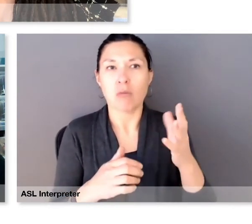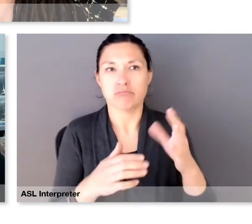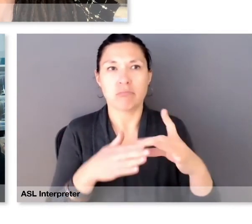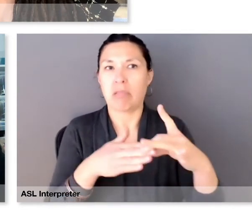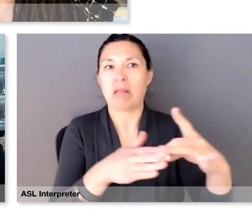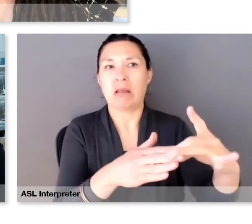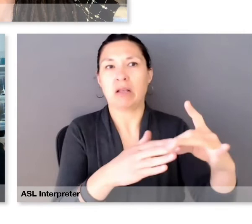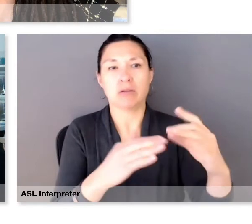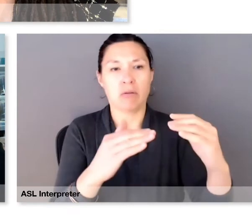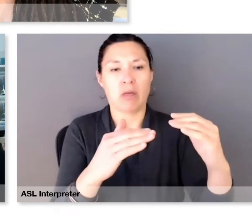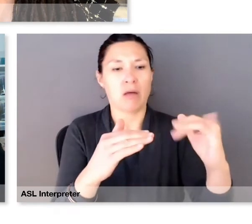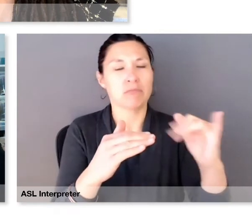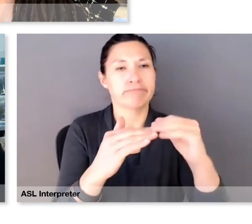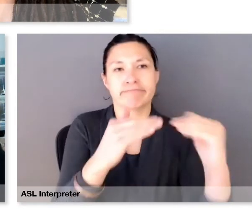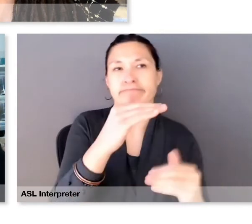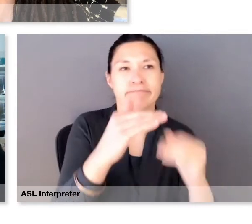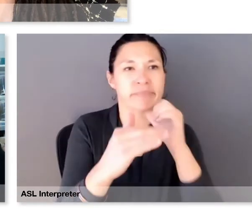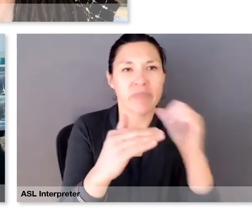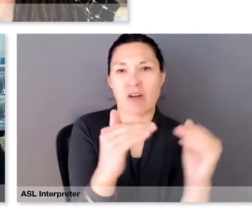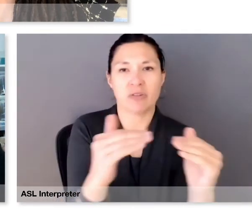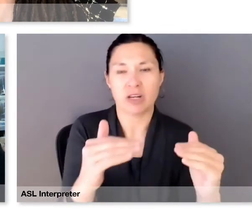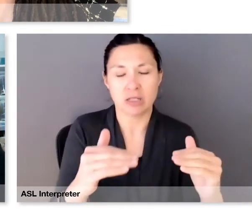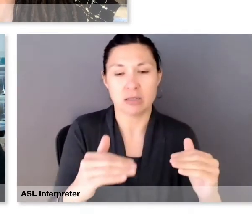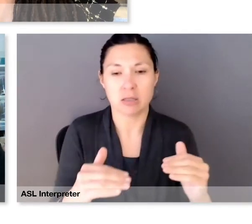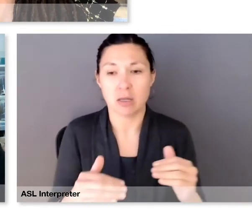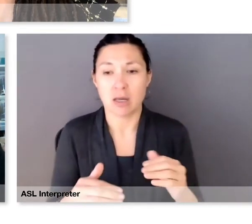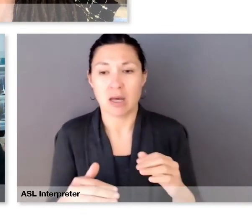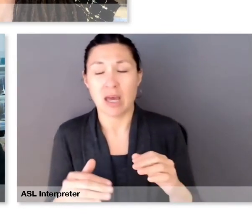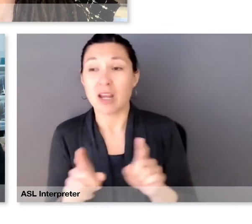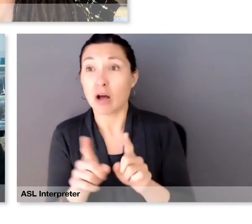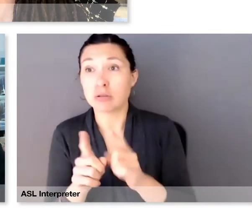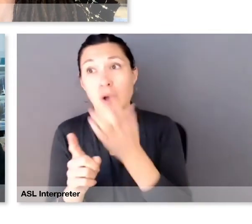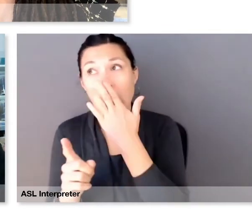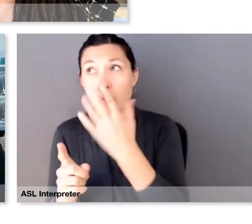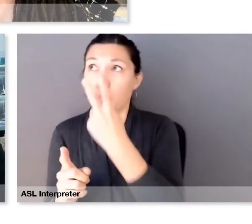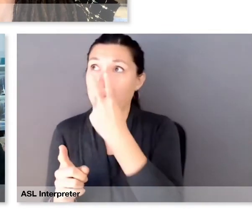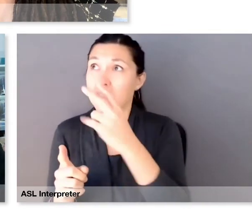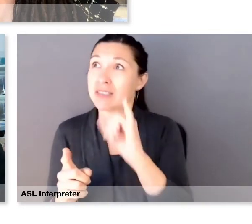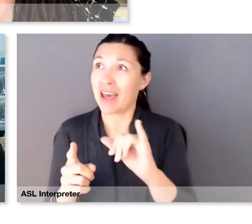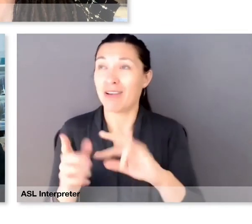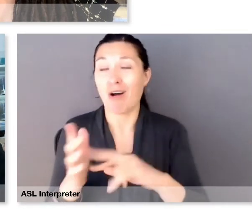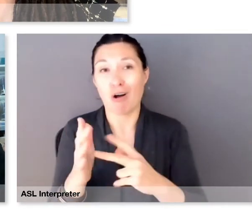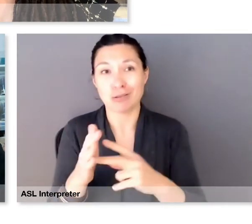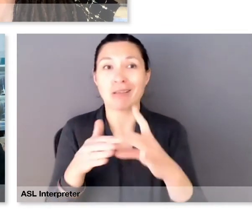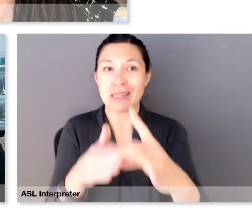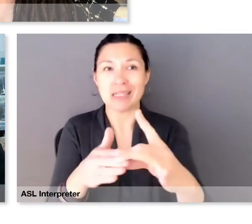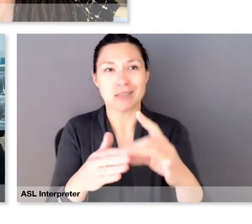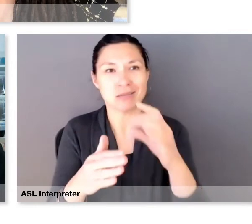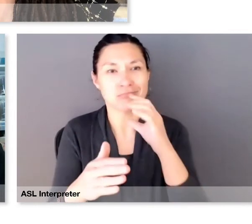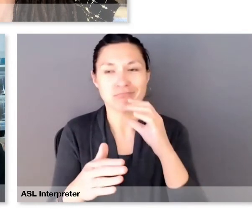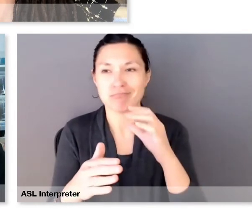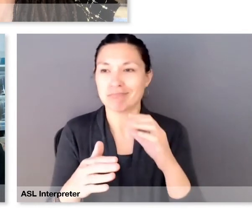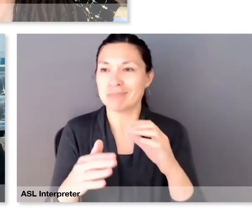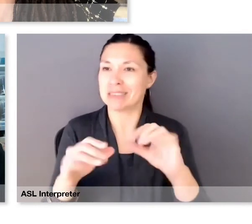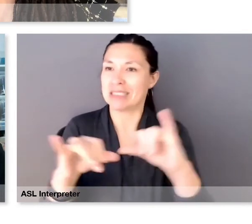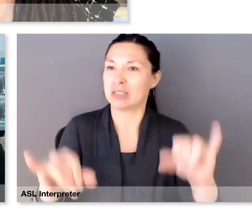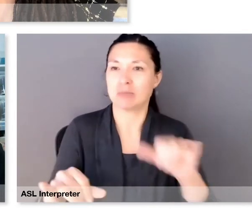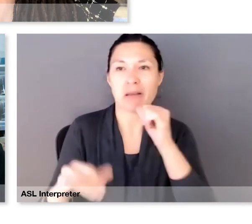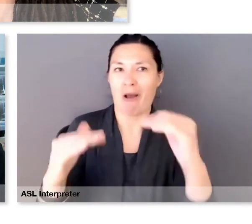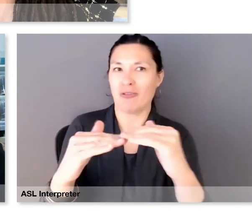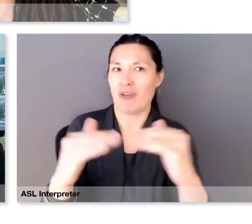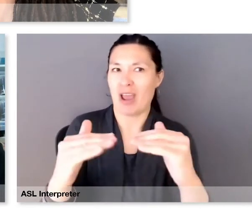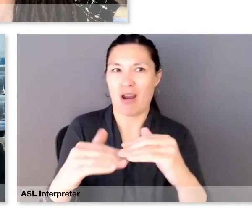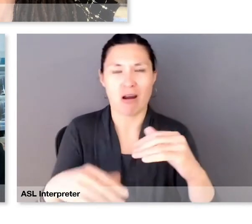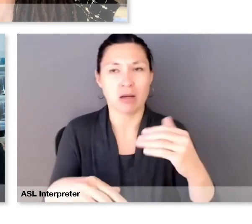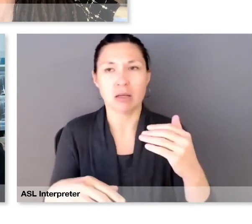blindness, also detracts from fairness, or even more encodes racism? So can you just elaborate on what you see